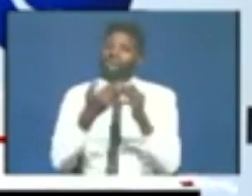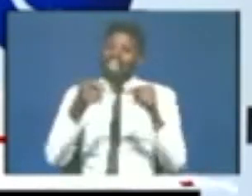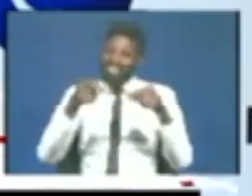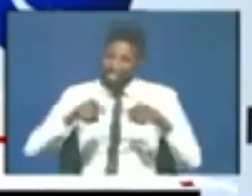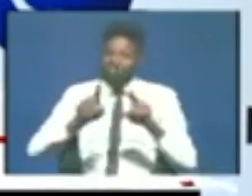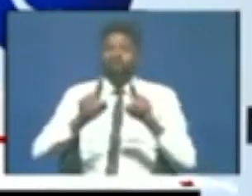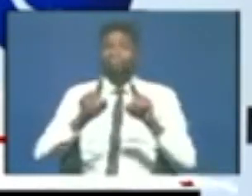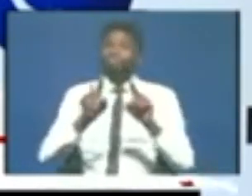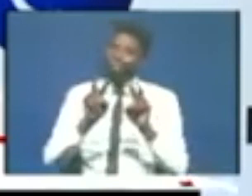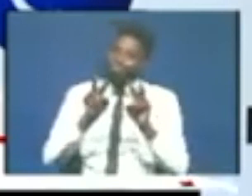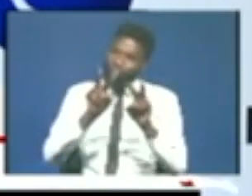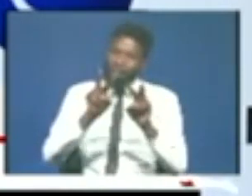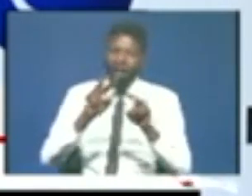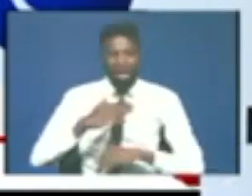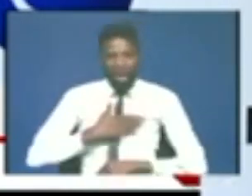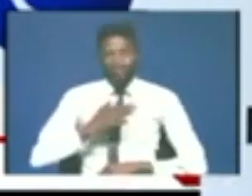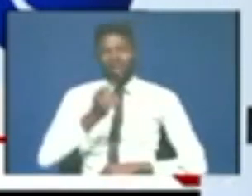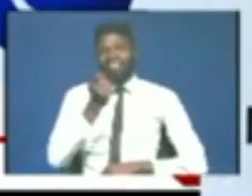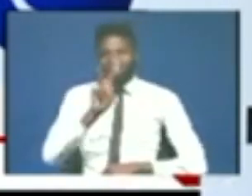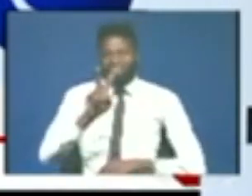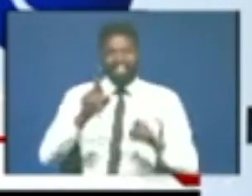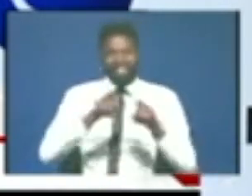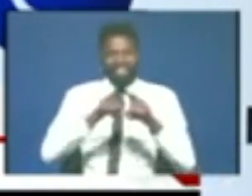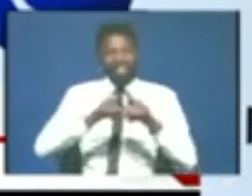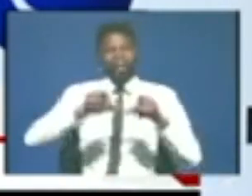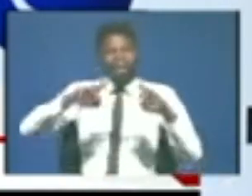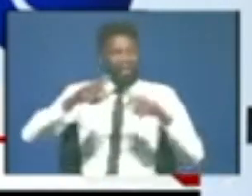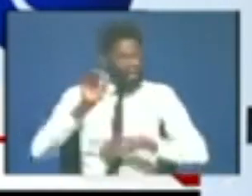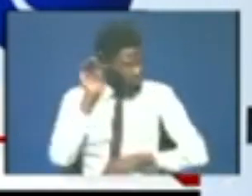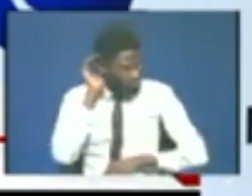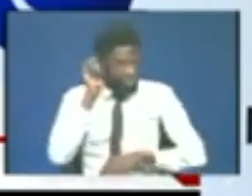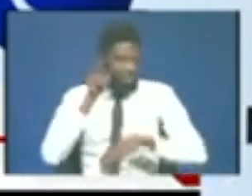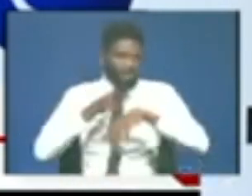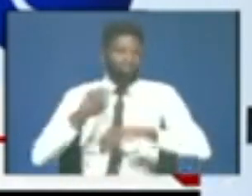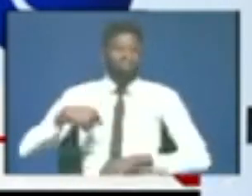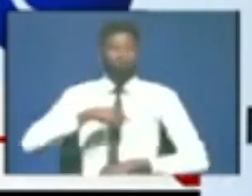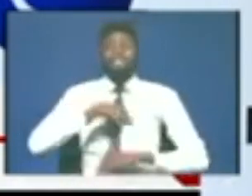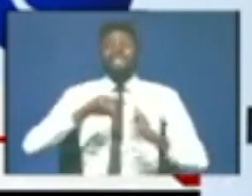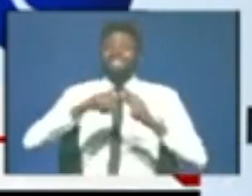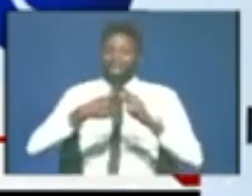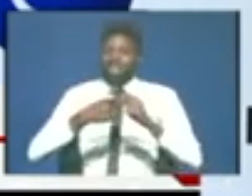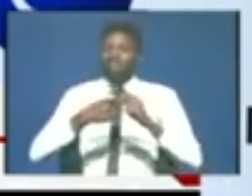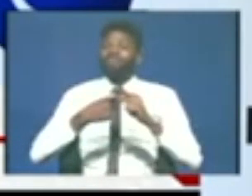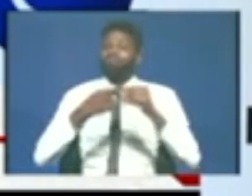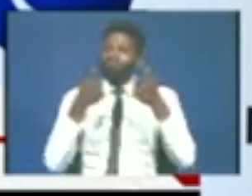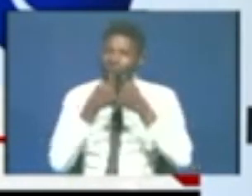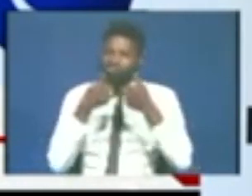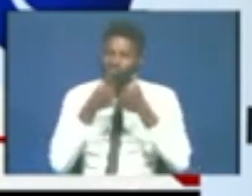radio as we kick off these games on the 18th,